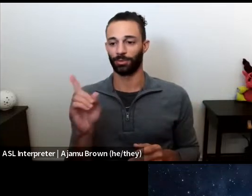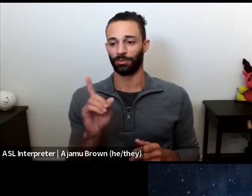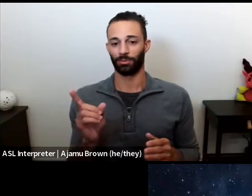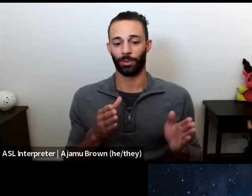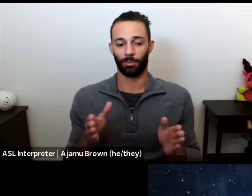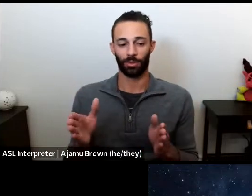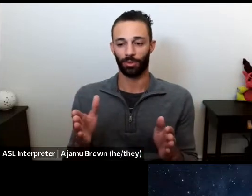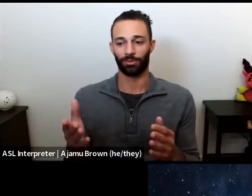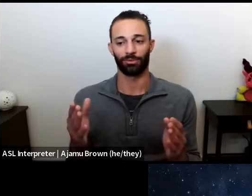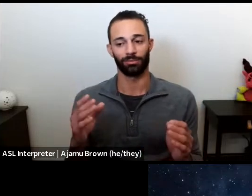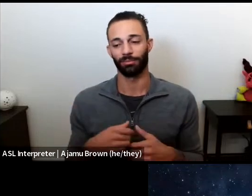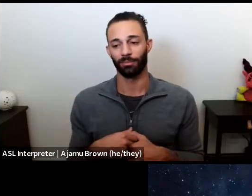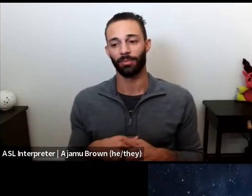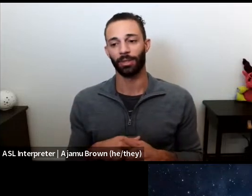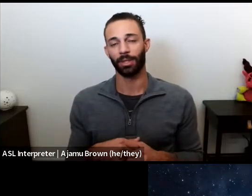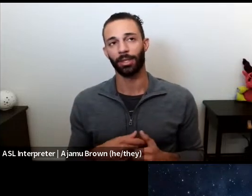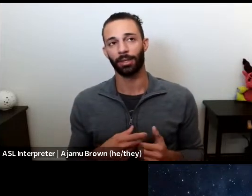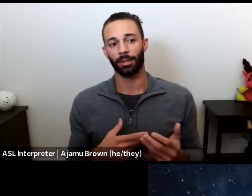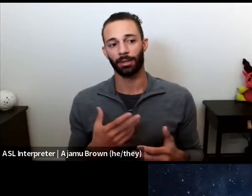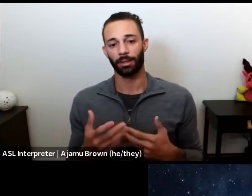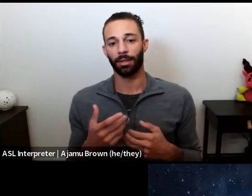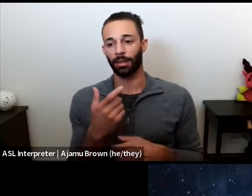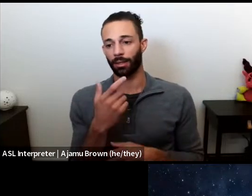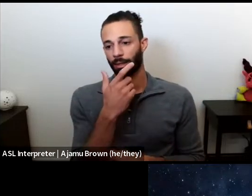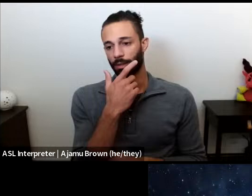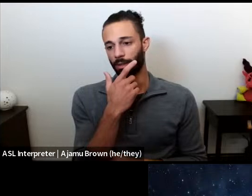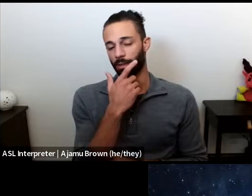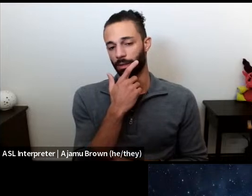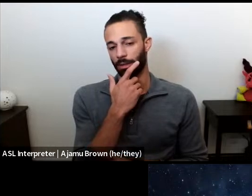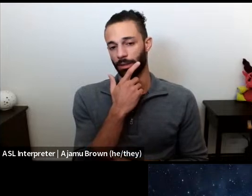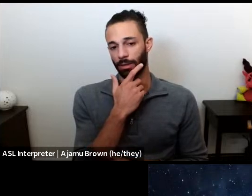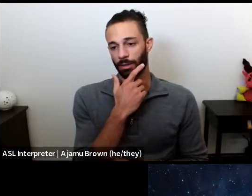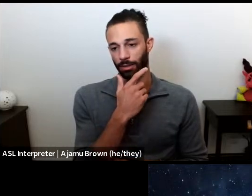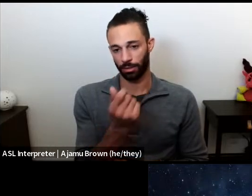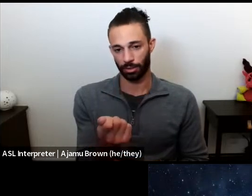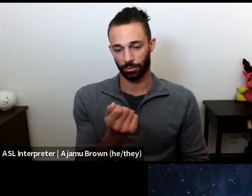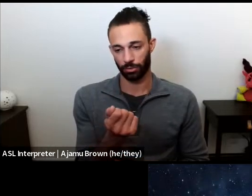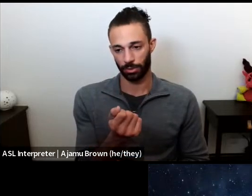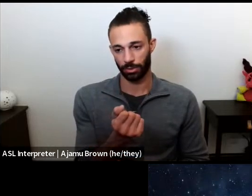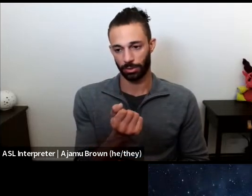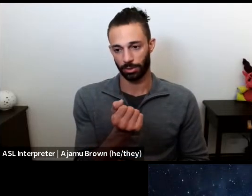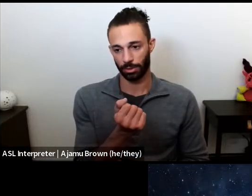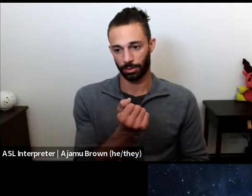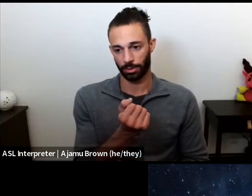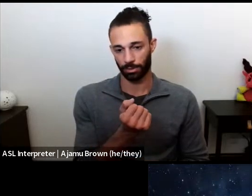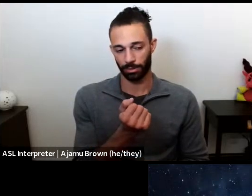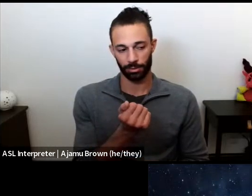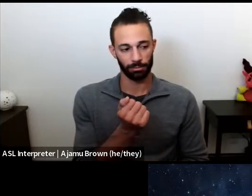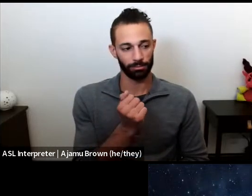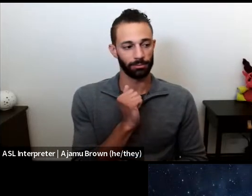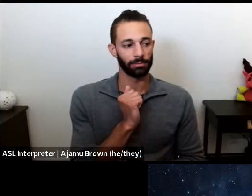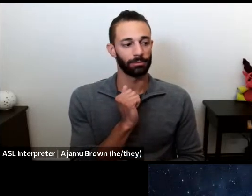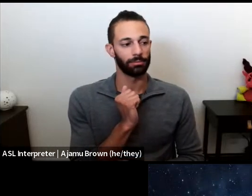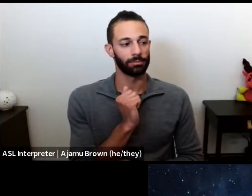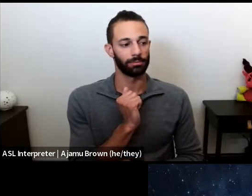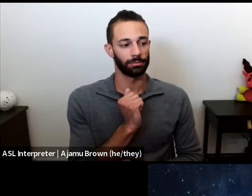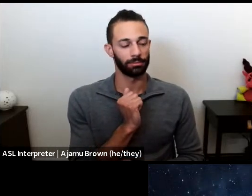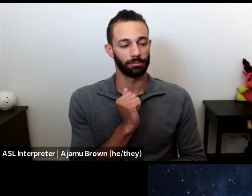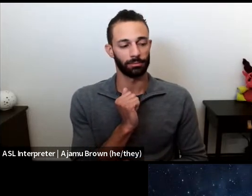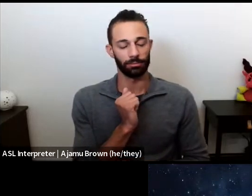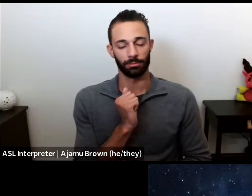Oh, interesting, interesting. Oh, okay. All right, some